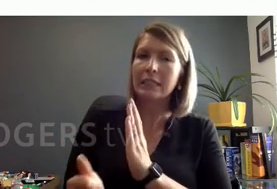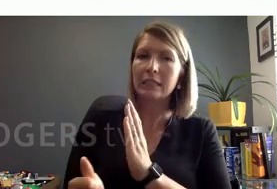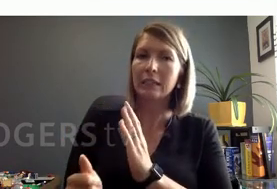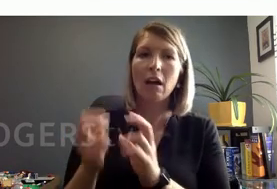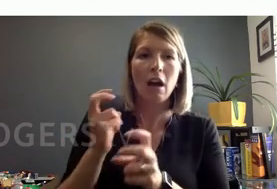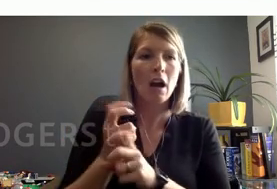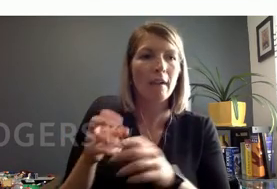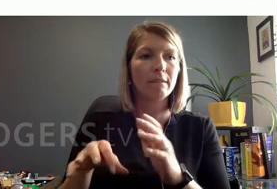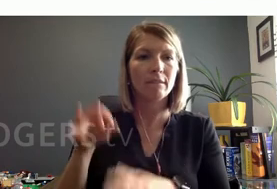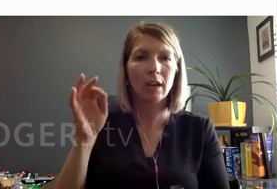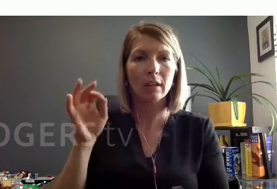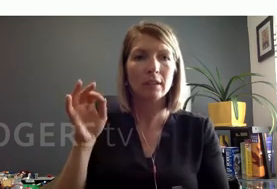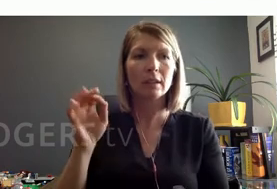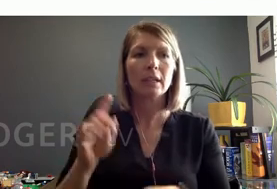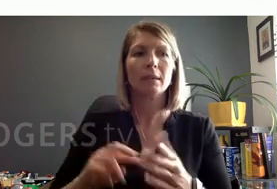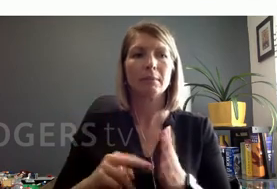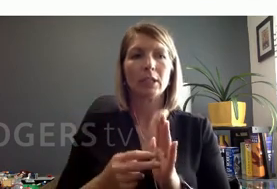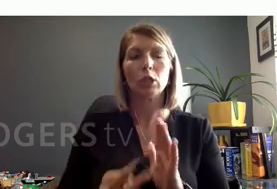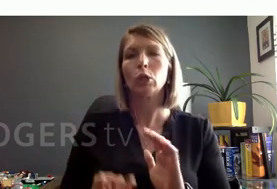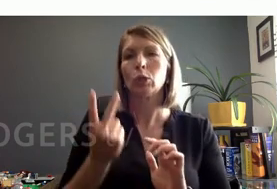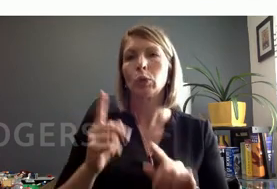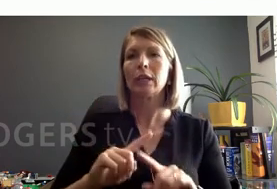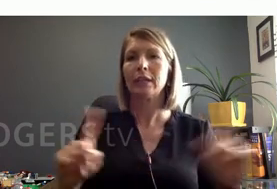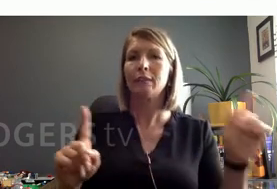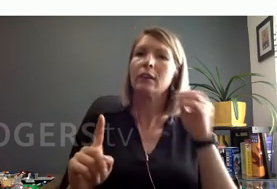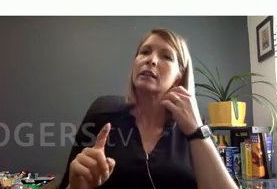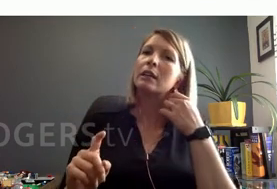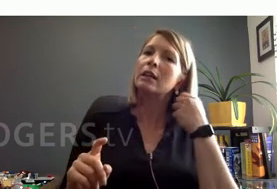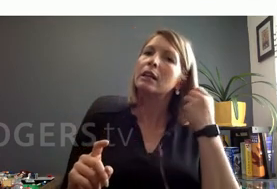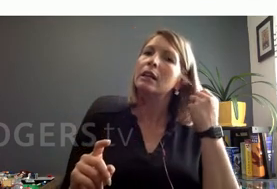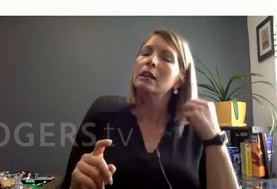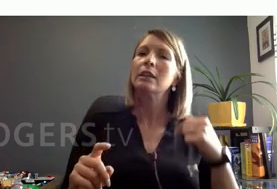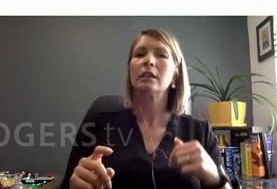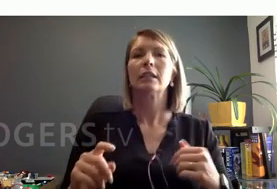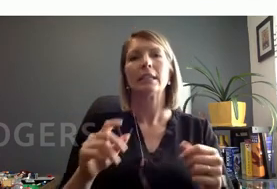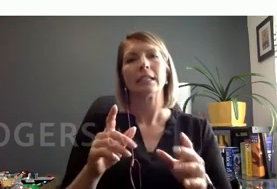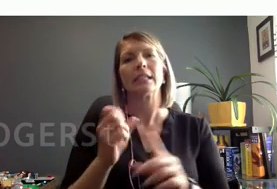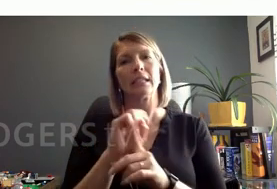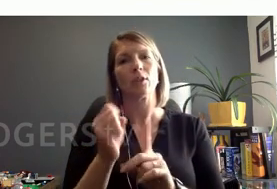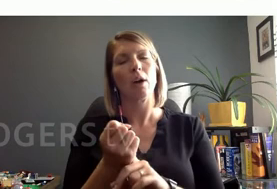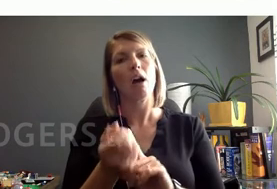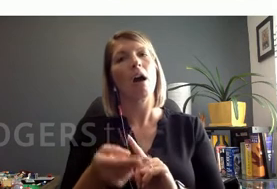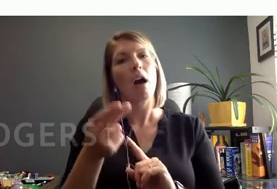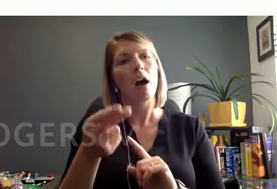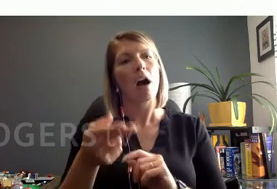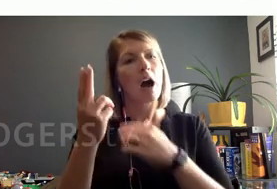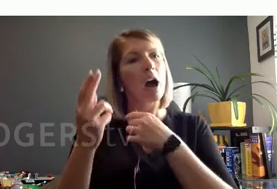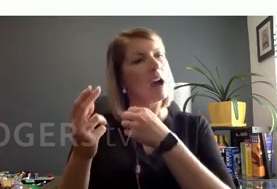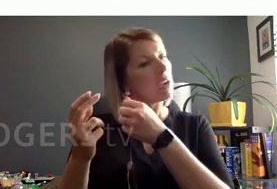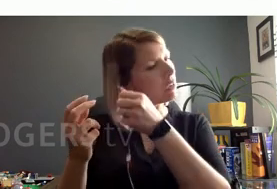of situations. So what we find, the high level professional technical trades and also lower skill in